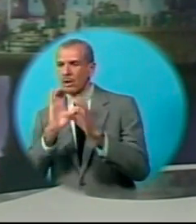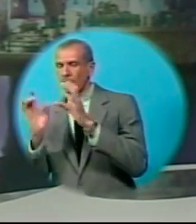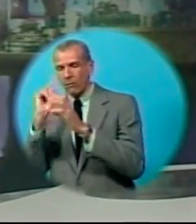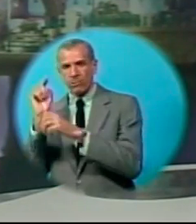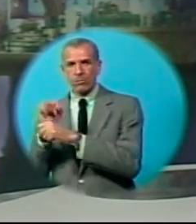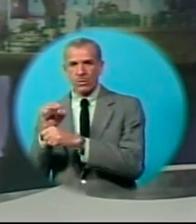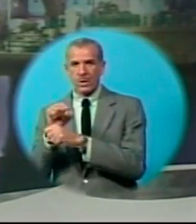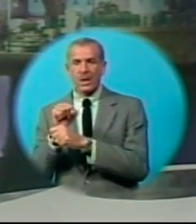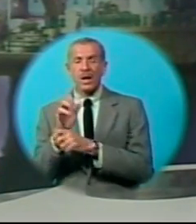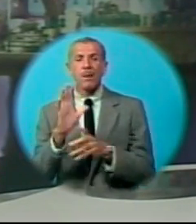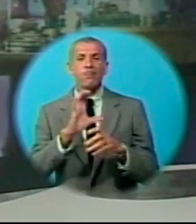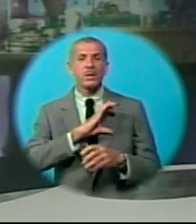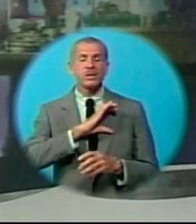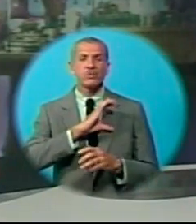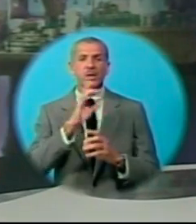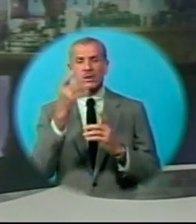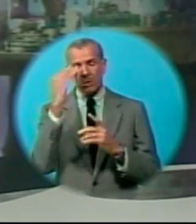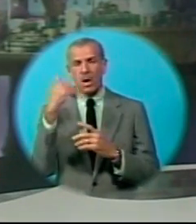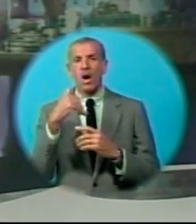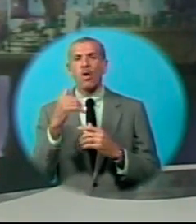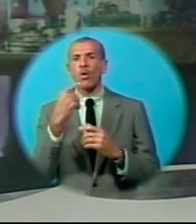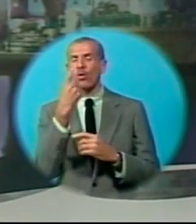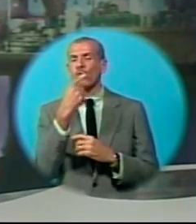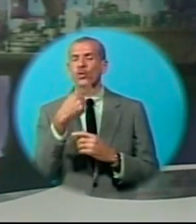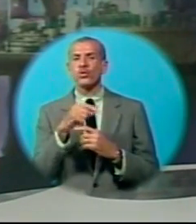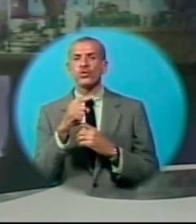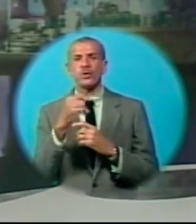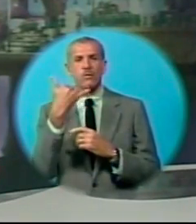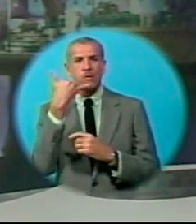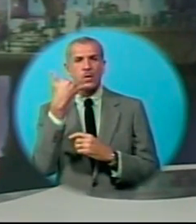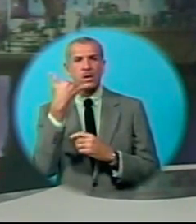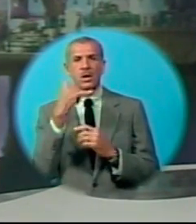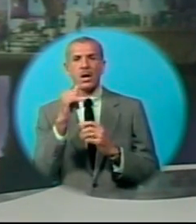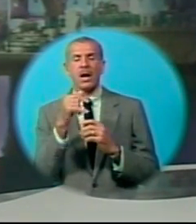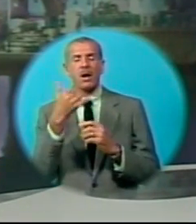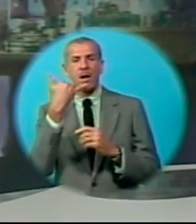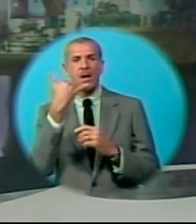find out who used the woman's telephone to call her family, saying that